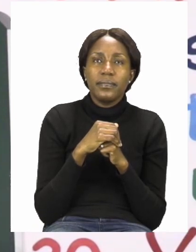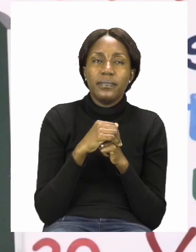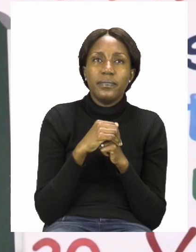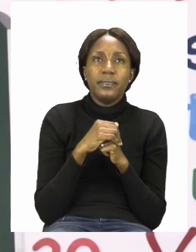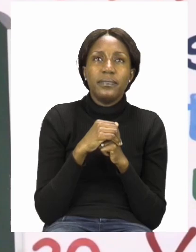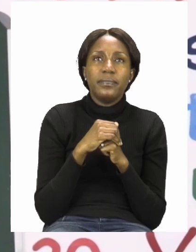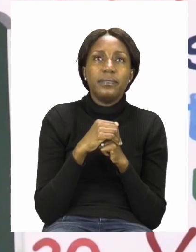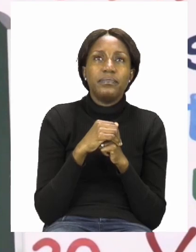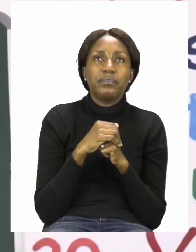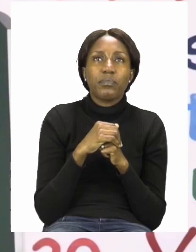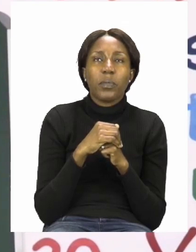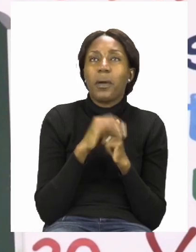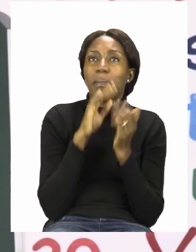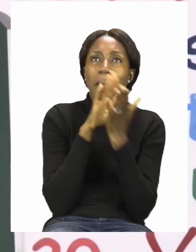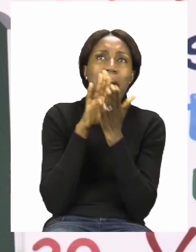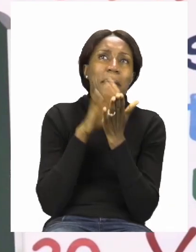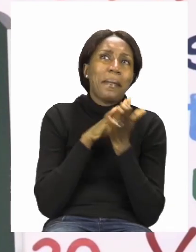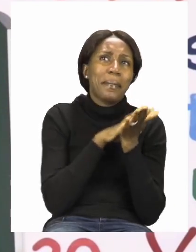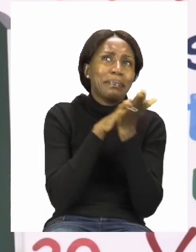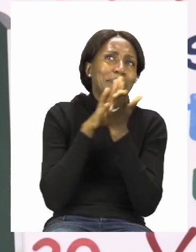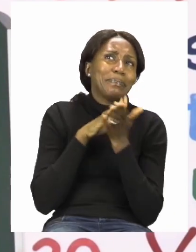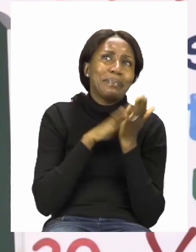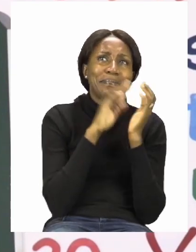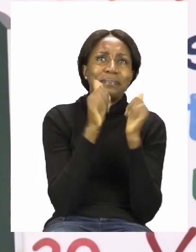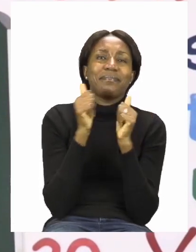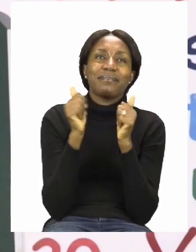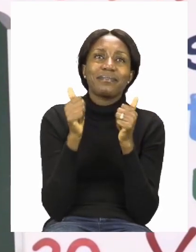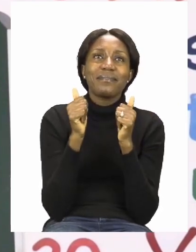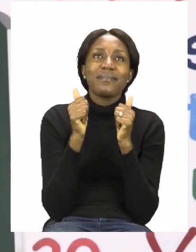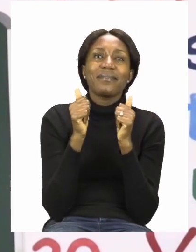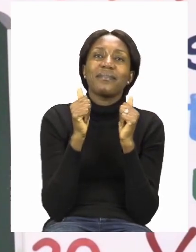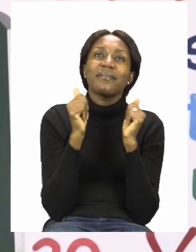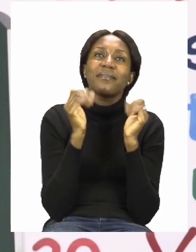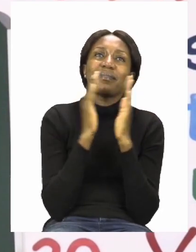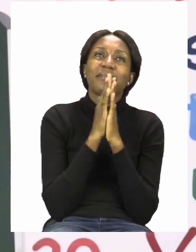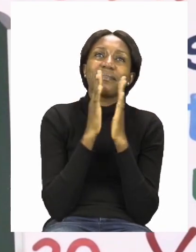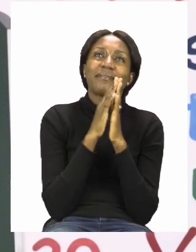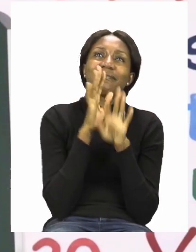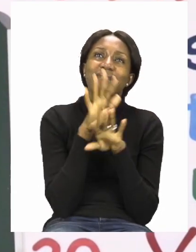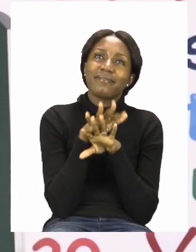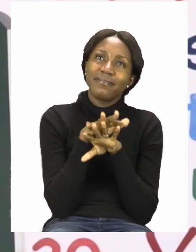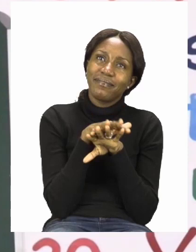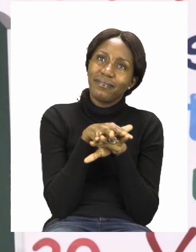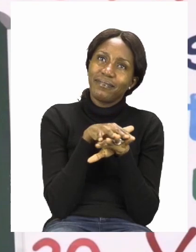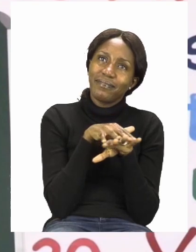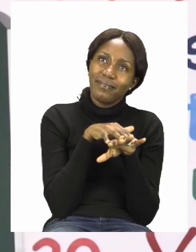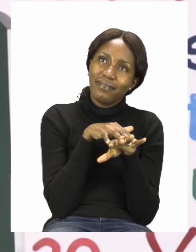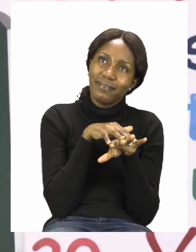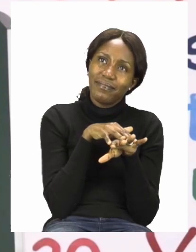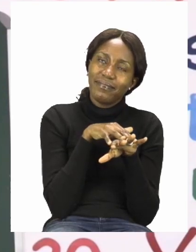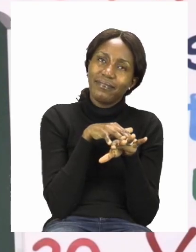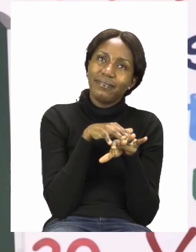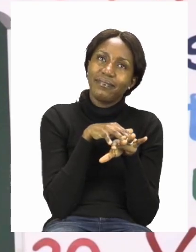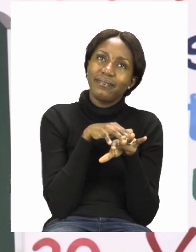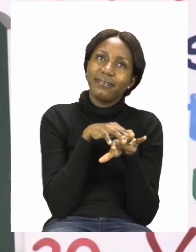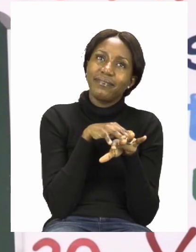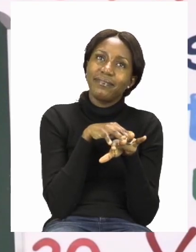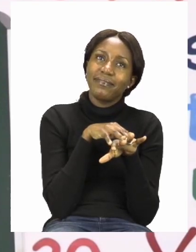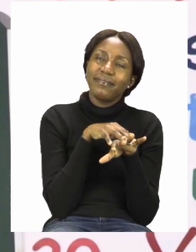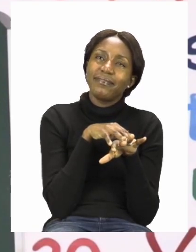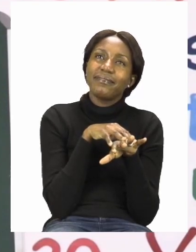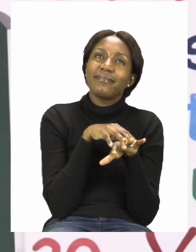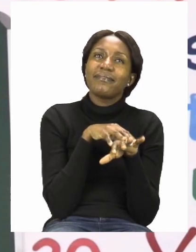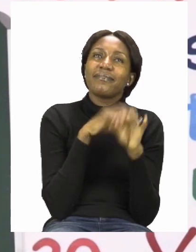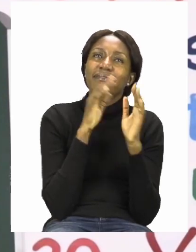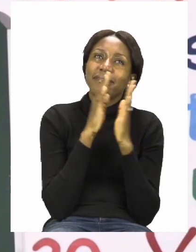Good job, everyone. So please take your time when you're writing these letters and make sure